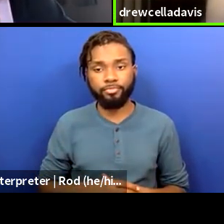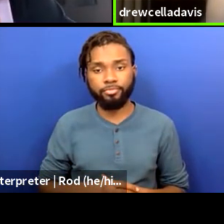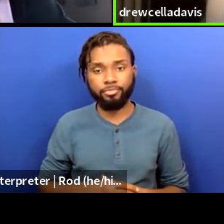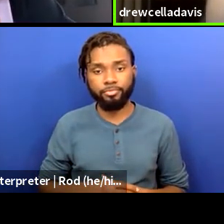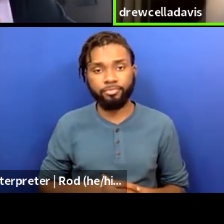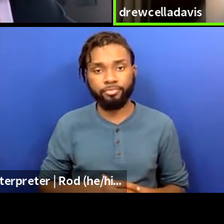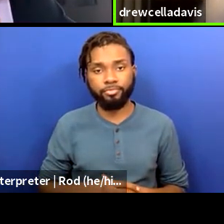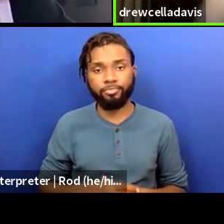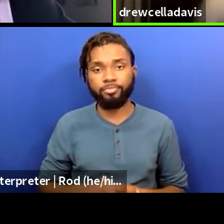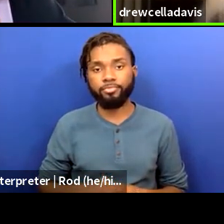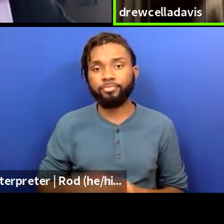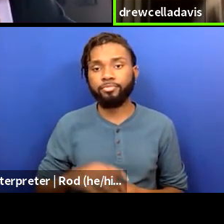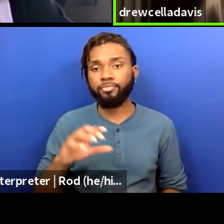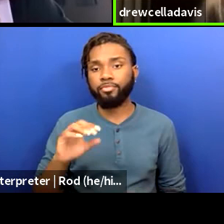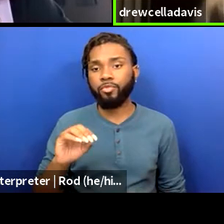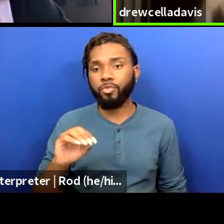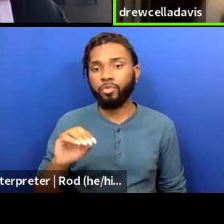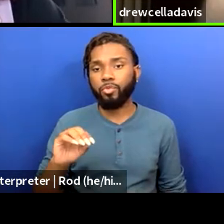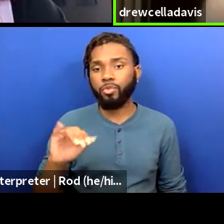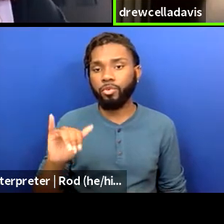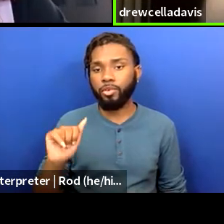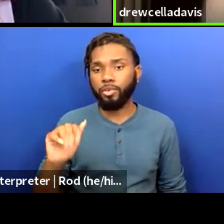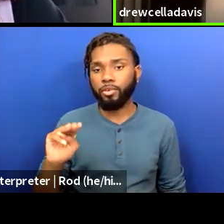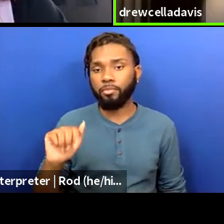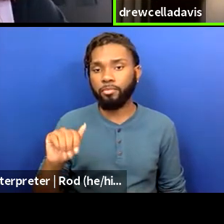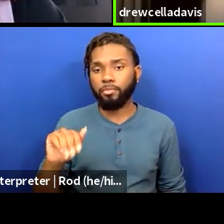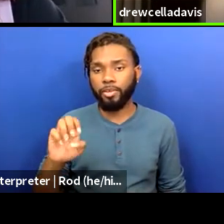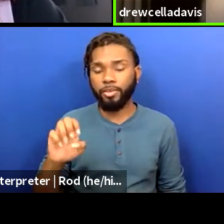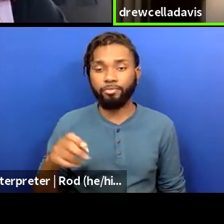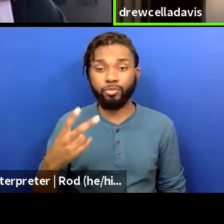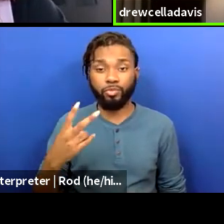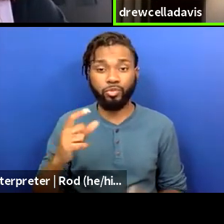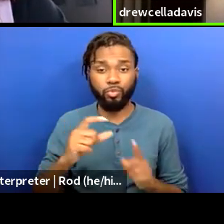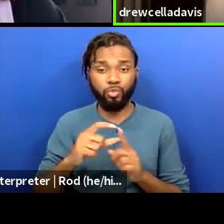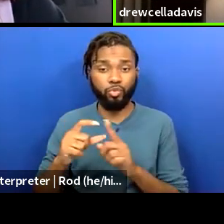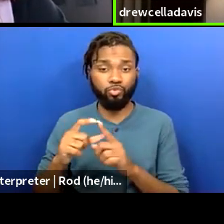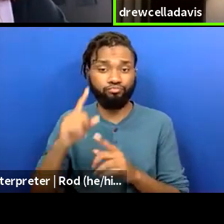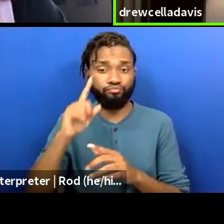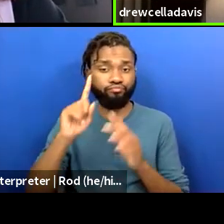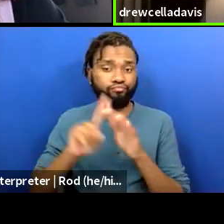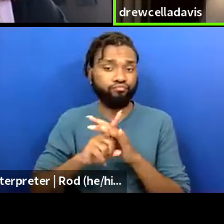I mean, I guess two words that come right to mind to me are